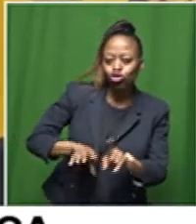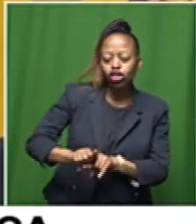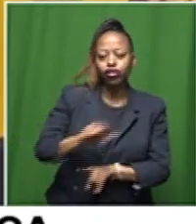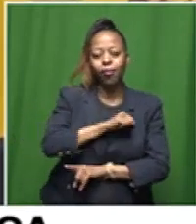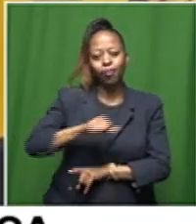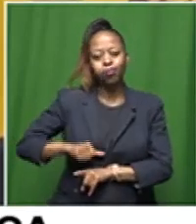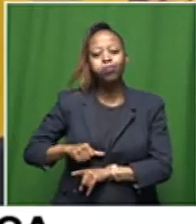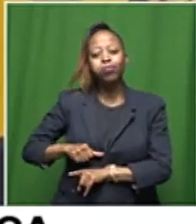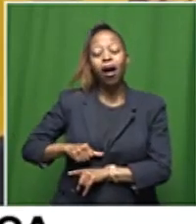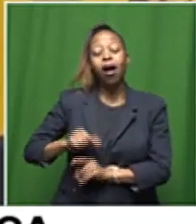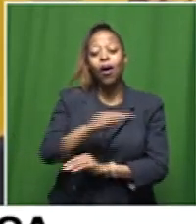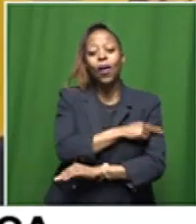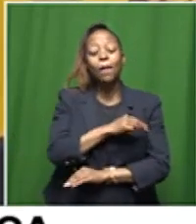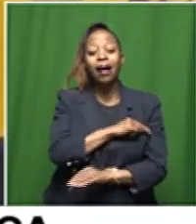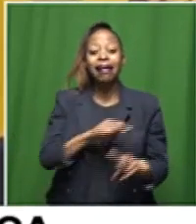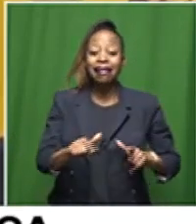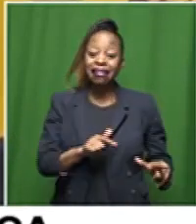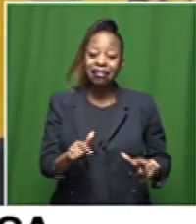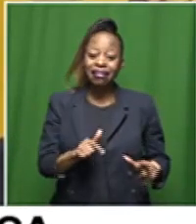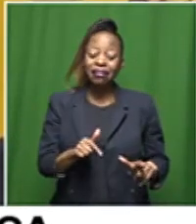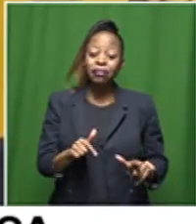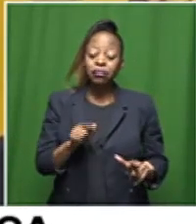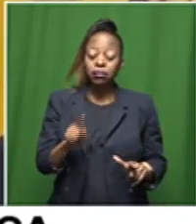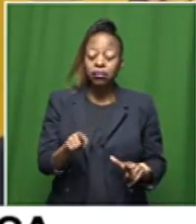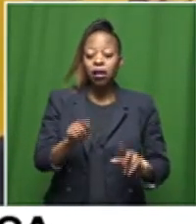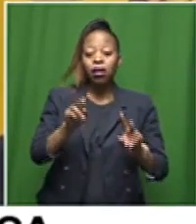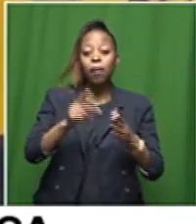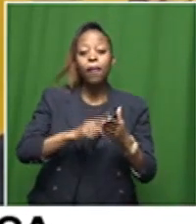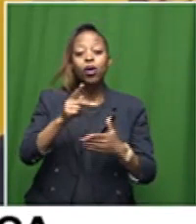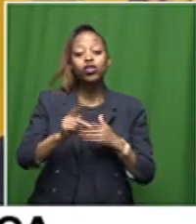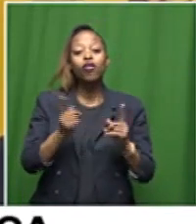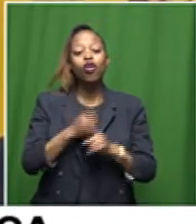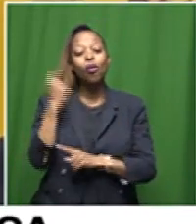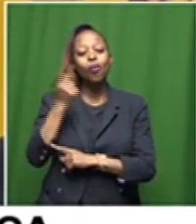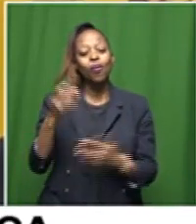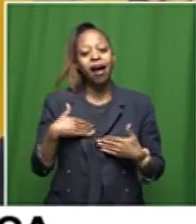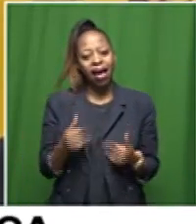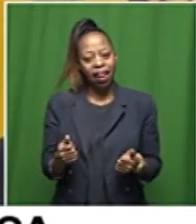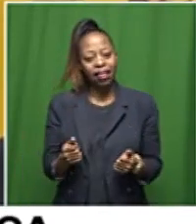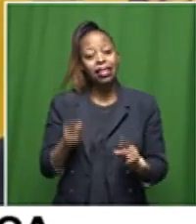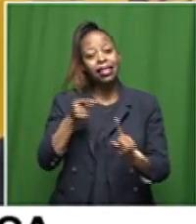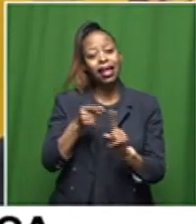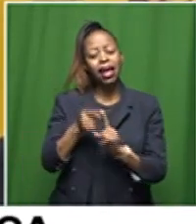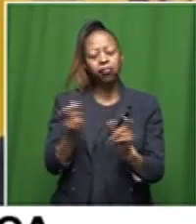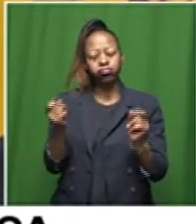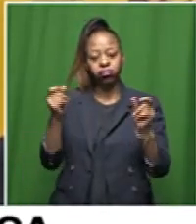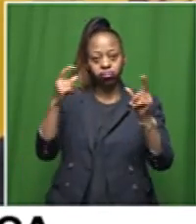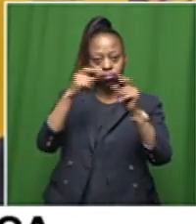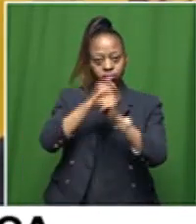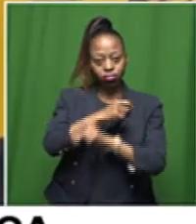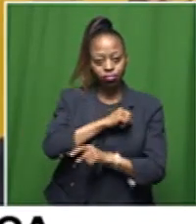these hospitals in Polokwane. This initiative under the Rural Health Matters Outreach Program aimed at complex surgeries that